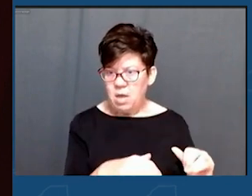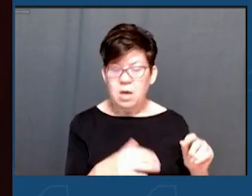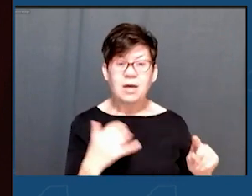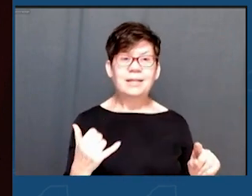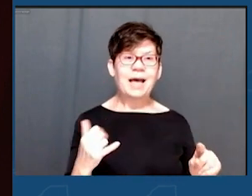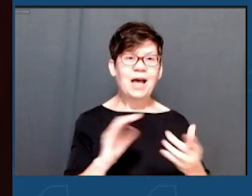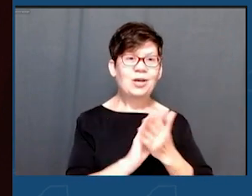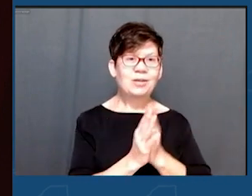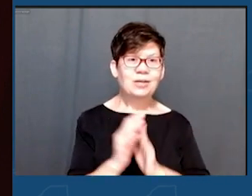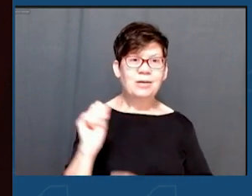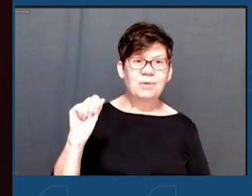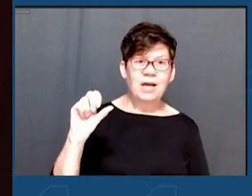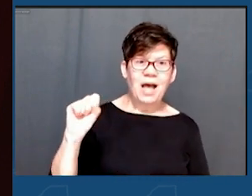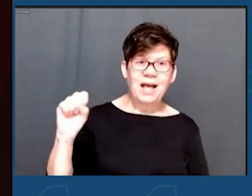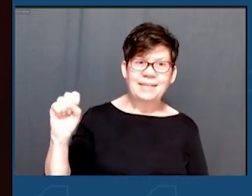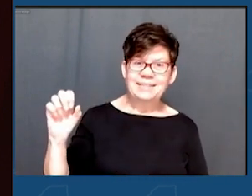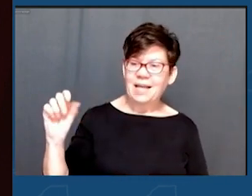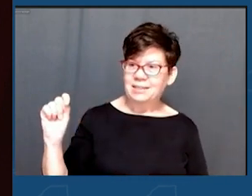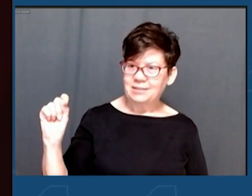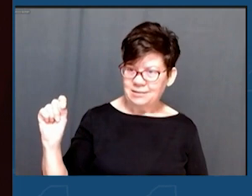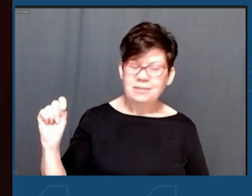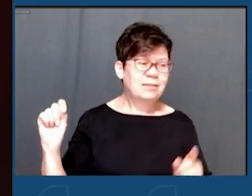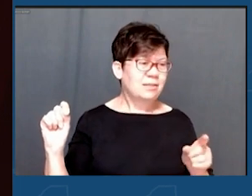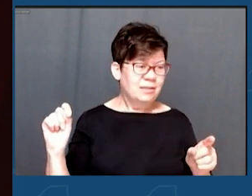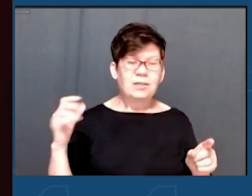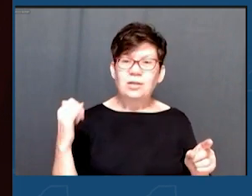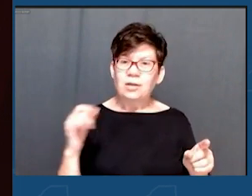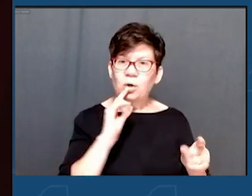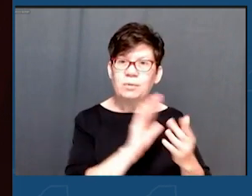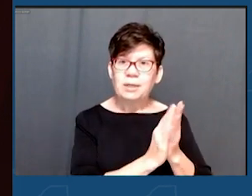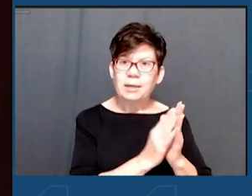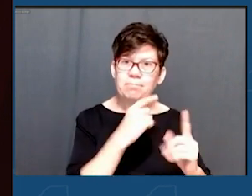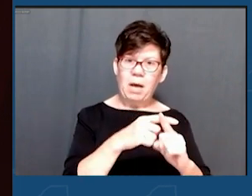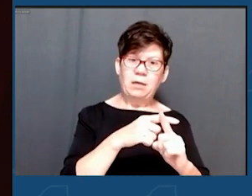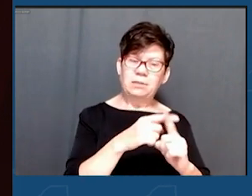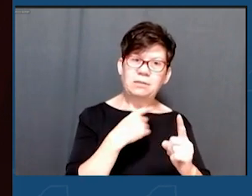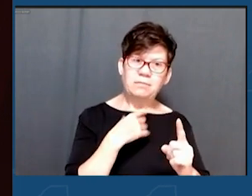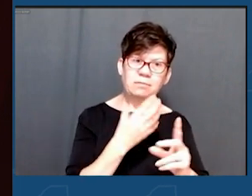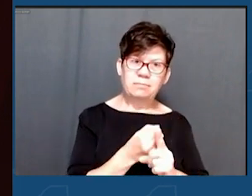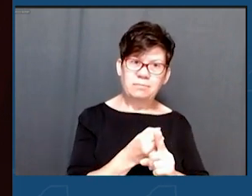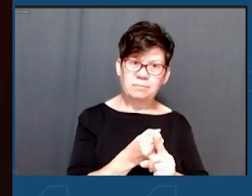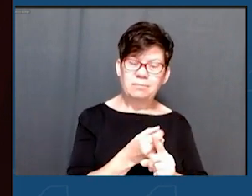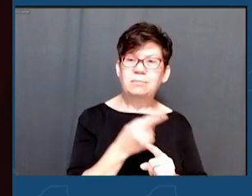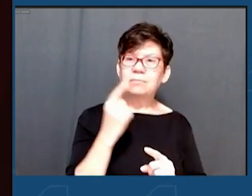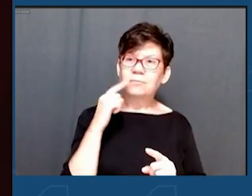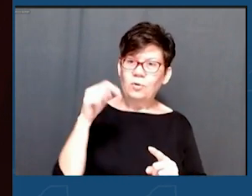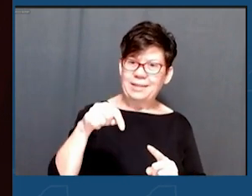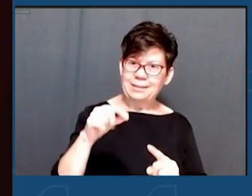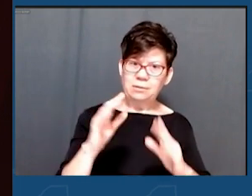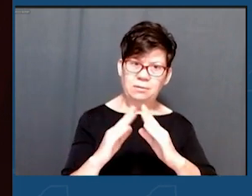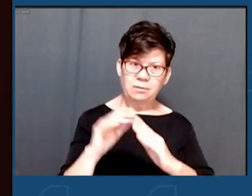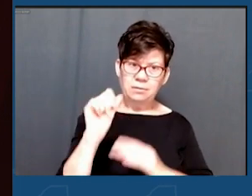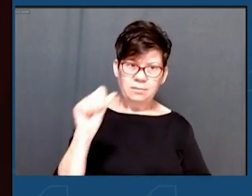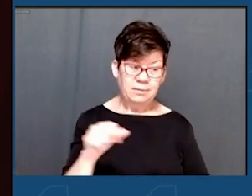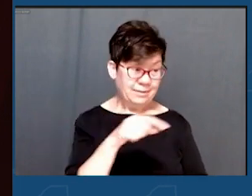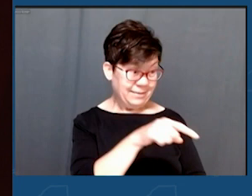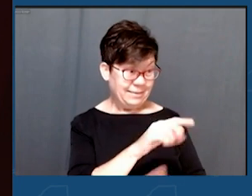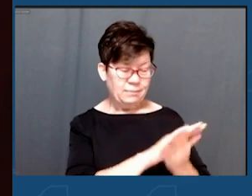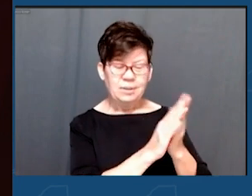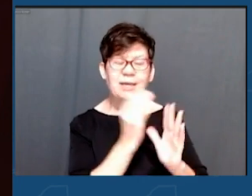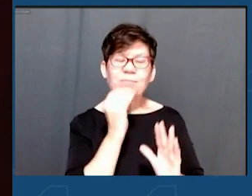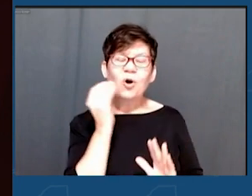such a positive impact on the community, and it became a home for artists. And the energy